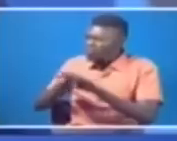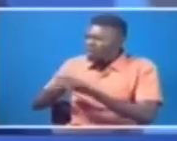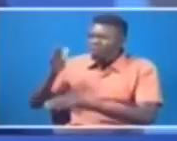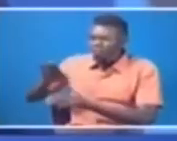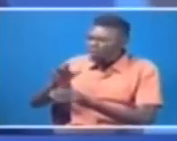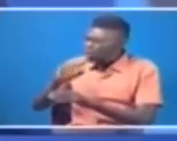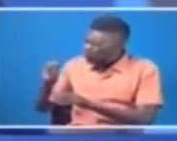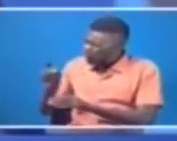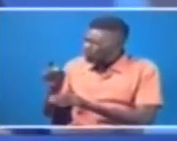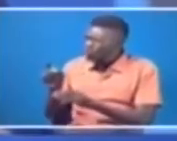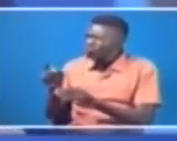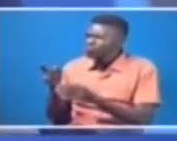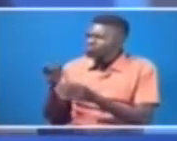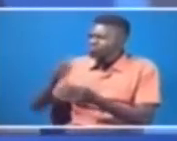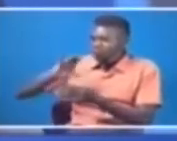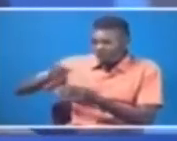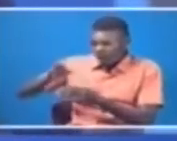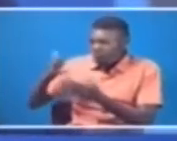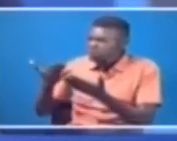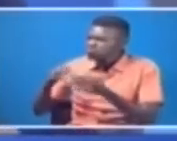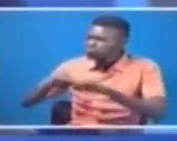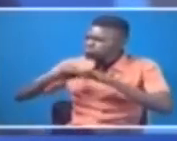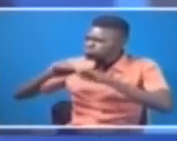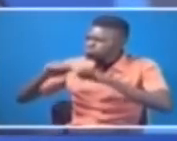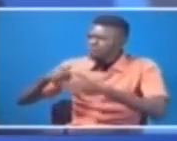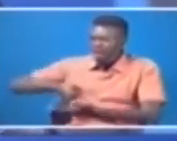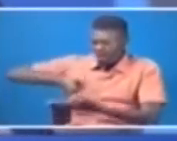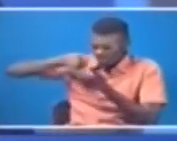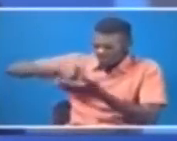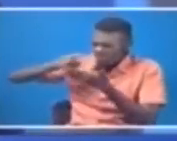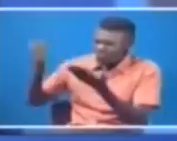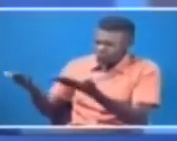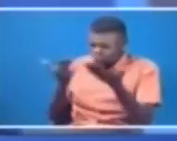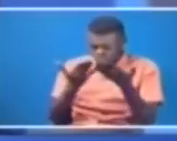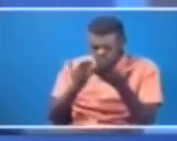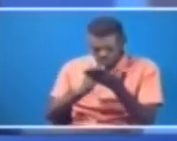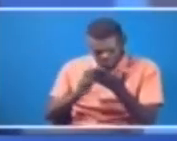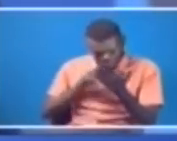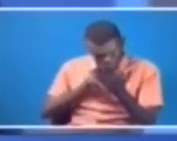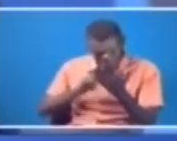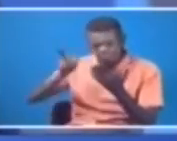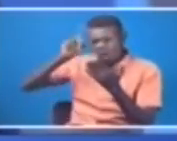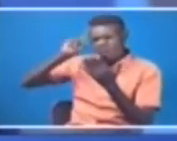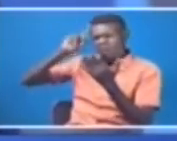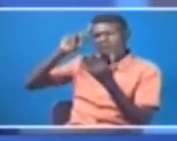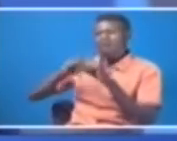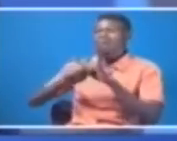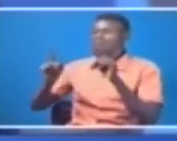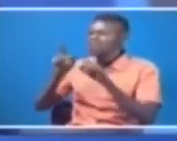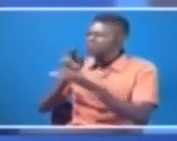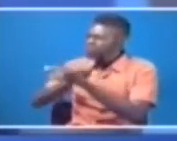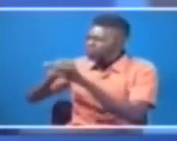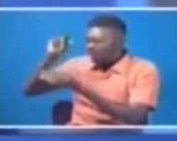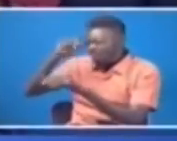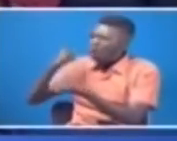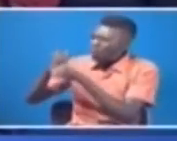you know, questioning the county officials and as far as the budgets that they're bringing, some of them are fabricated, but still national government has a biggest